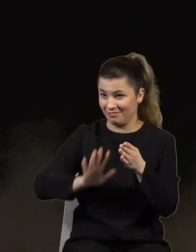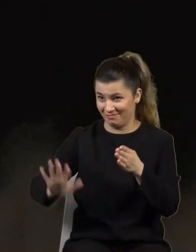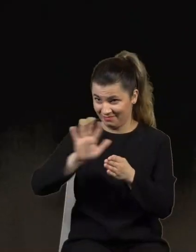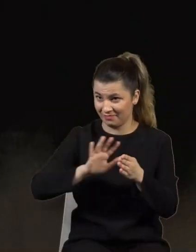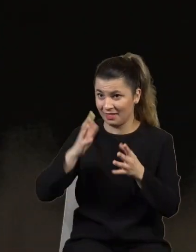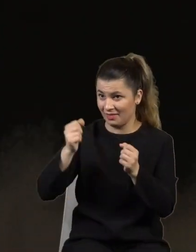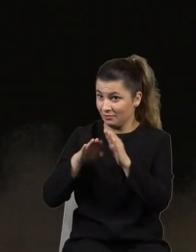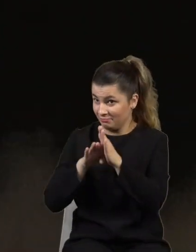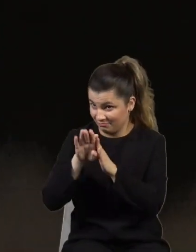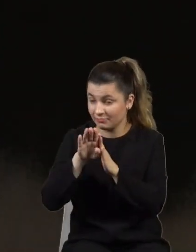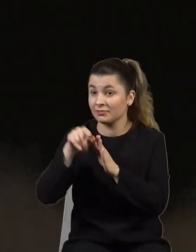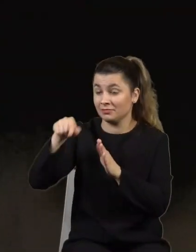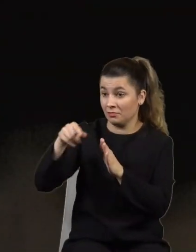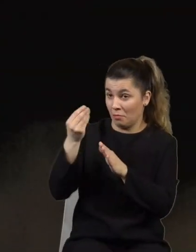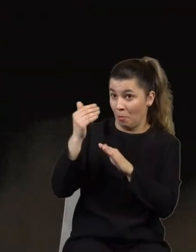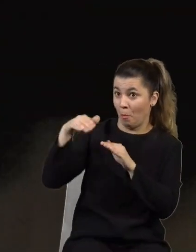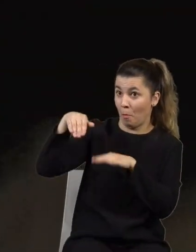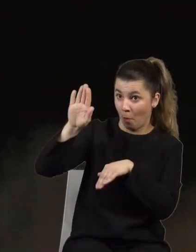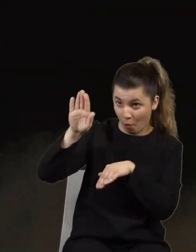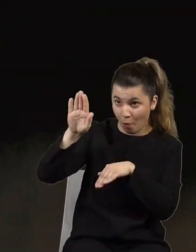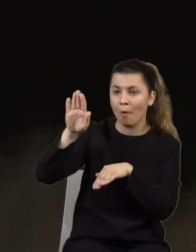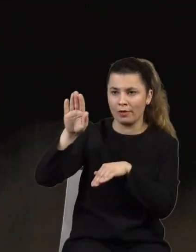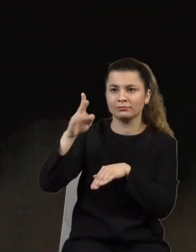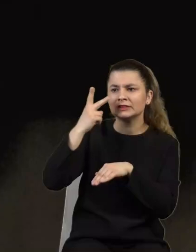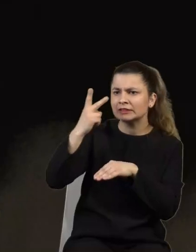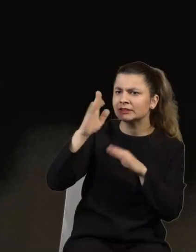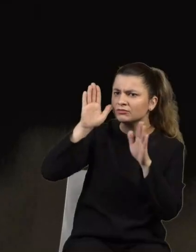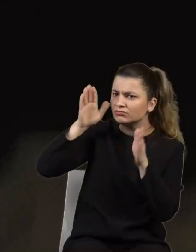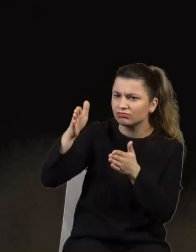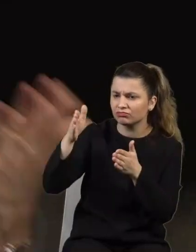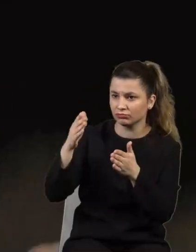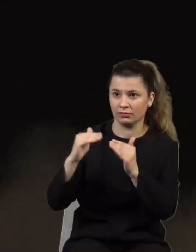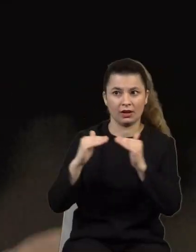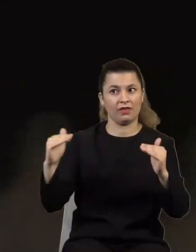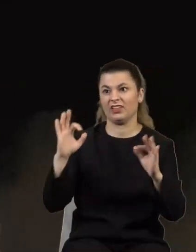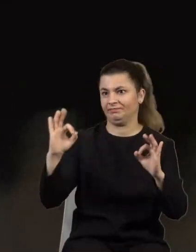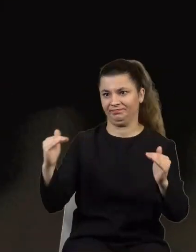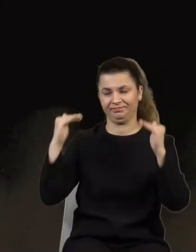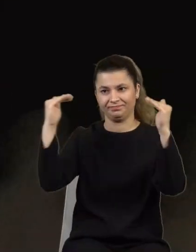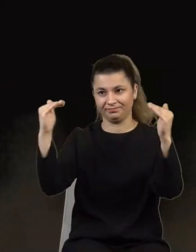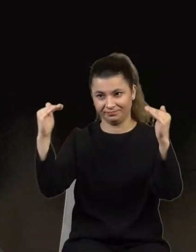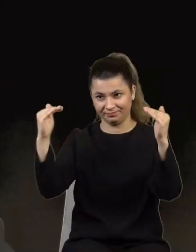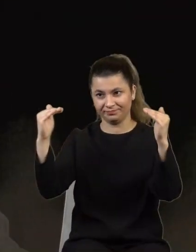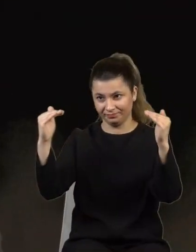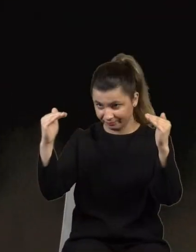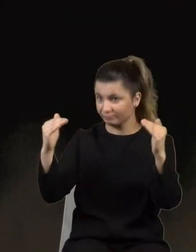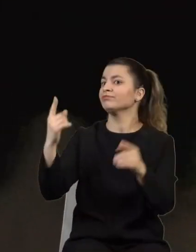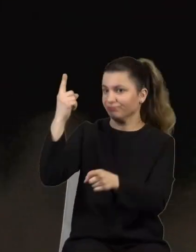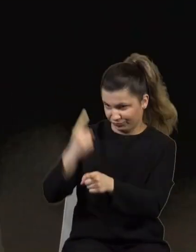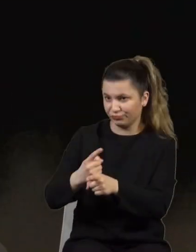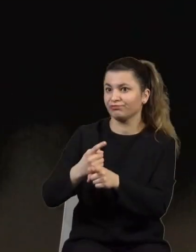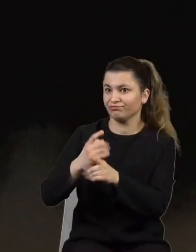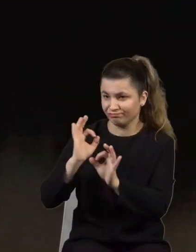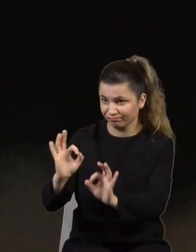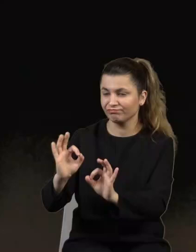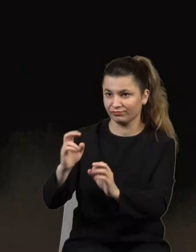Connecting Europe facility to guarantee the continuity in the core network corridors, now European transport corridors. Then the